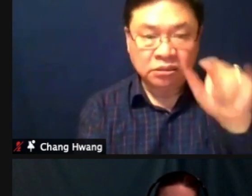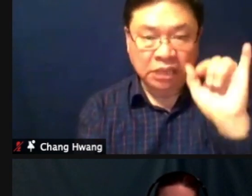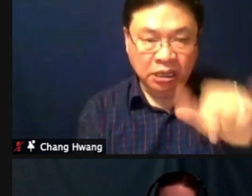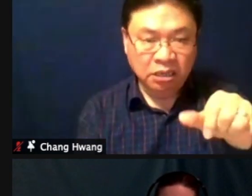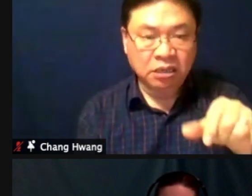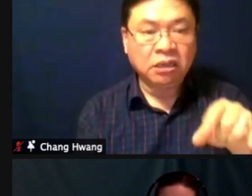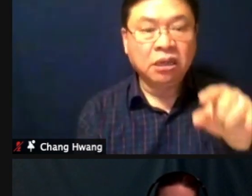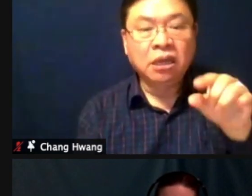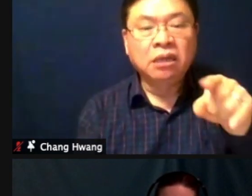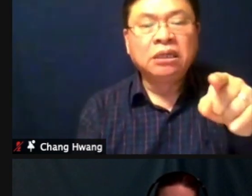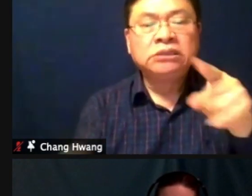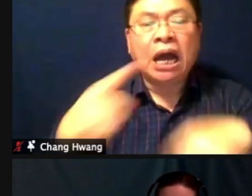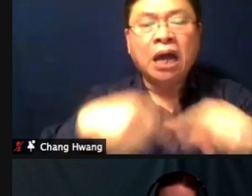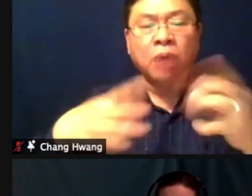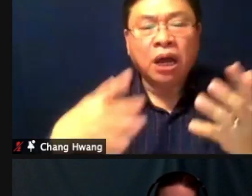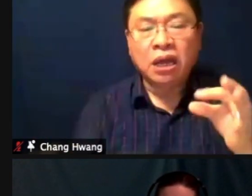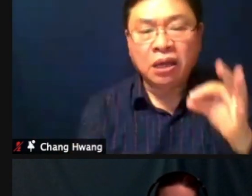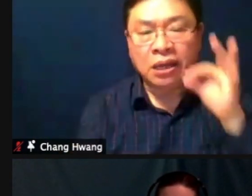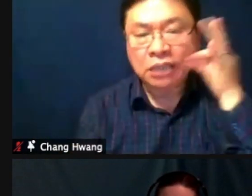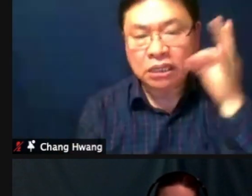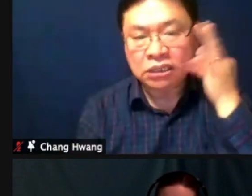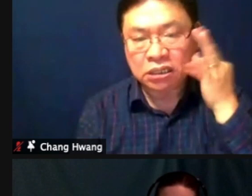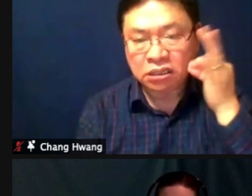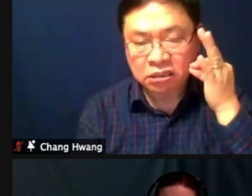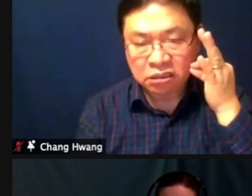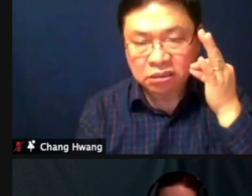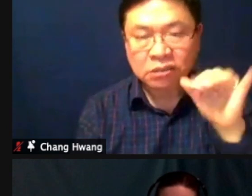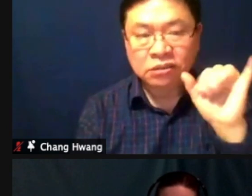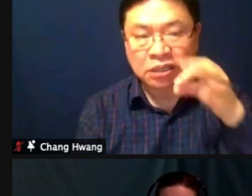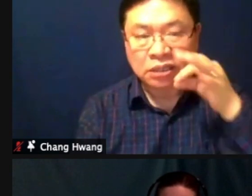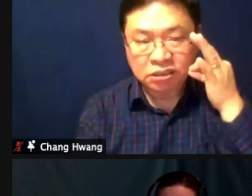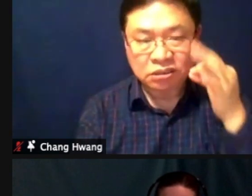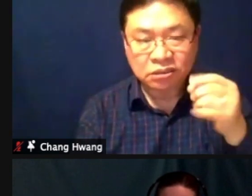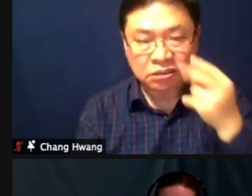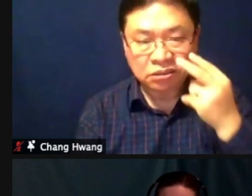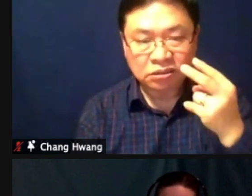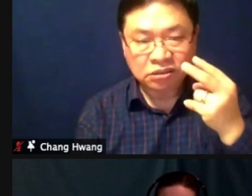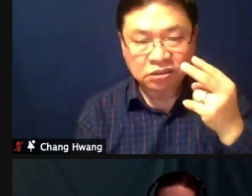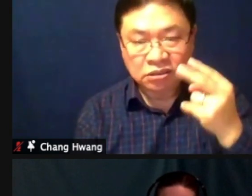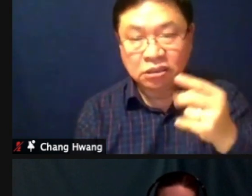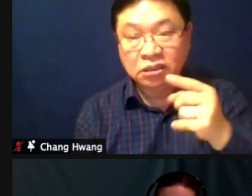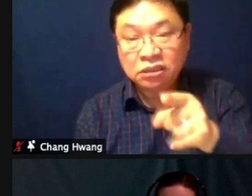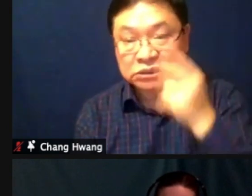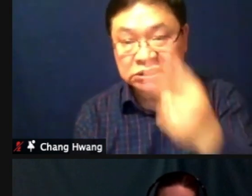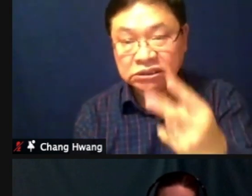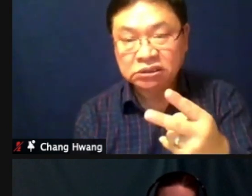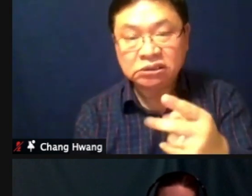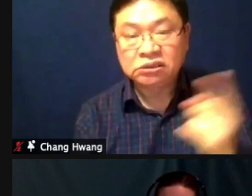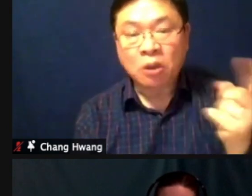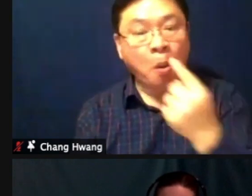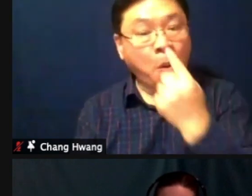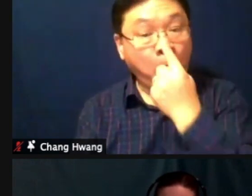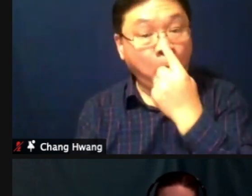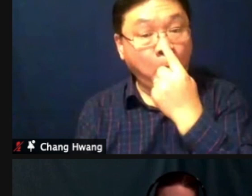it will no longer be cat. It's important that they're all there in the exact place that they go, in the exact way that they are. If you change